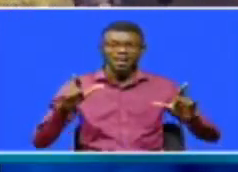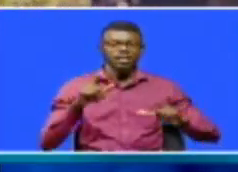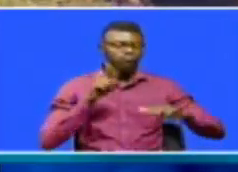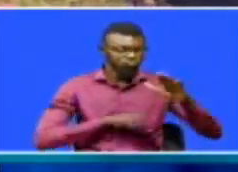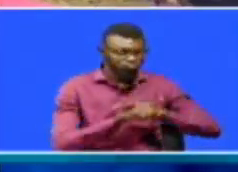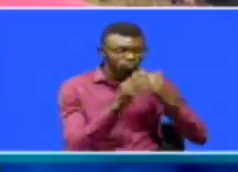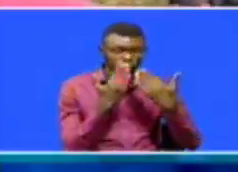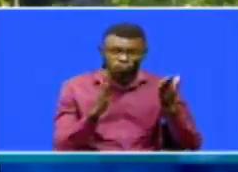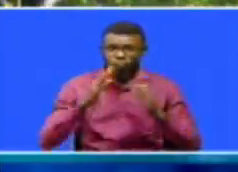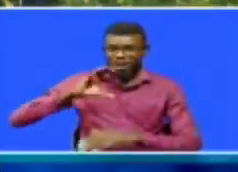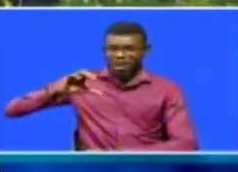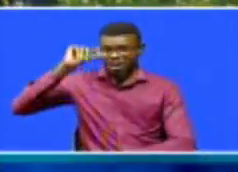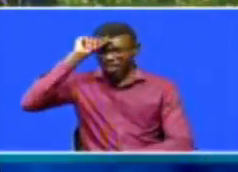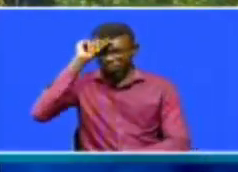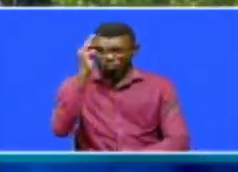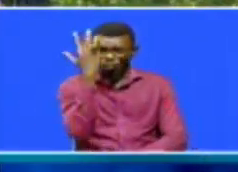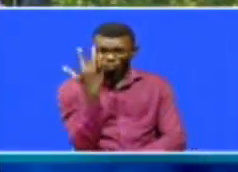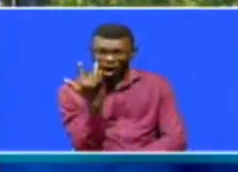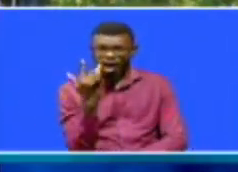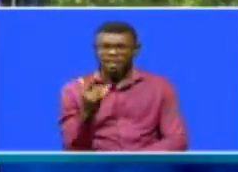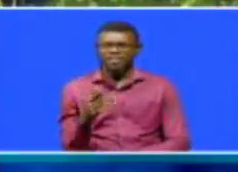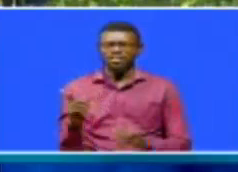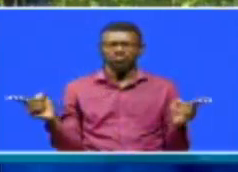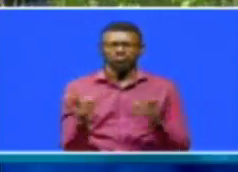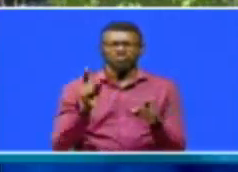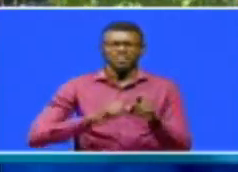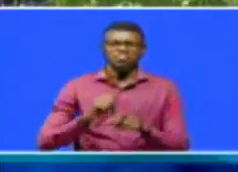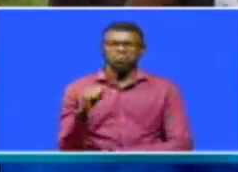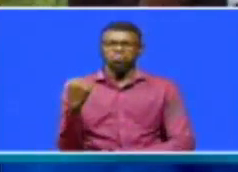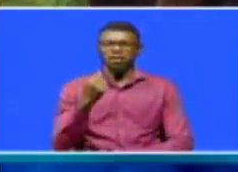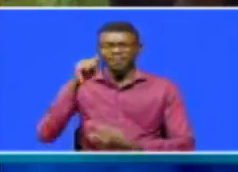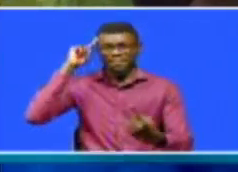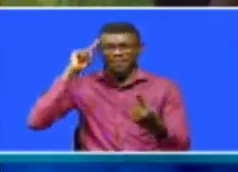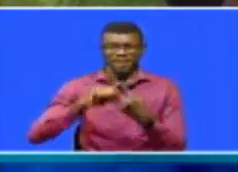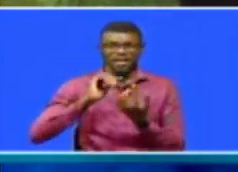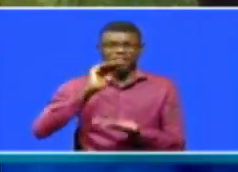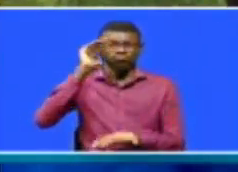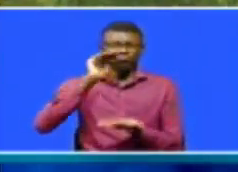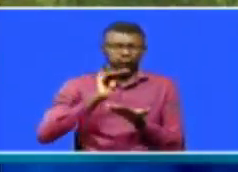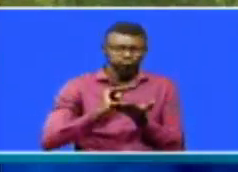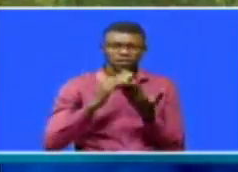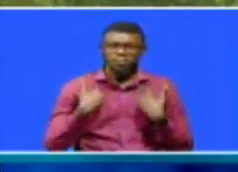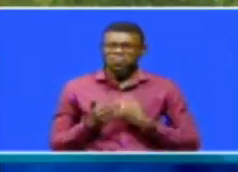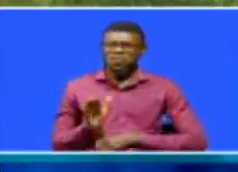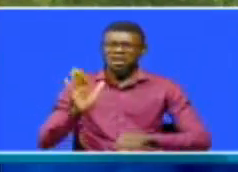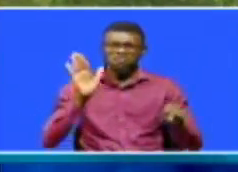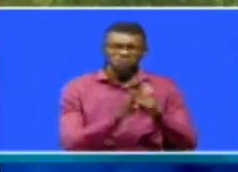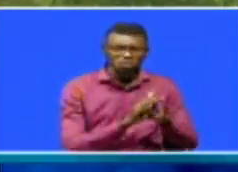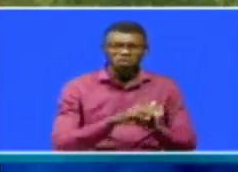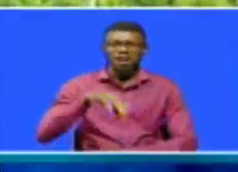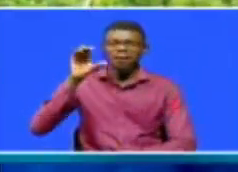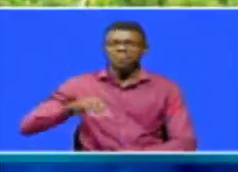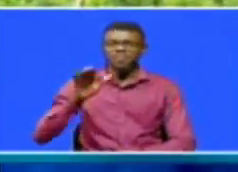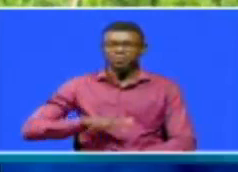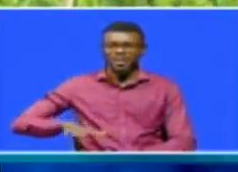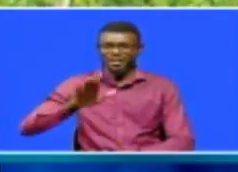government, stating that the move is temporary and aimed at addressing the congestion in bus parks in a bid to prevent the